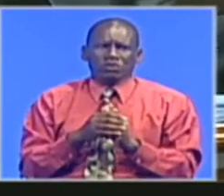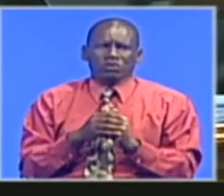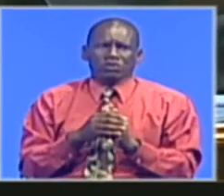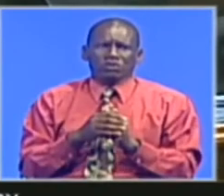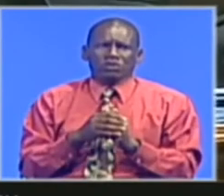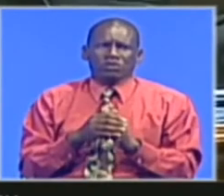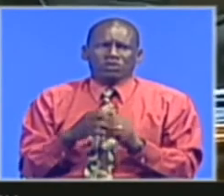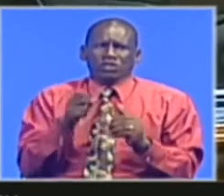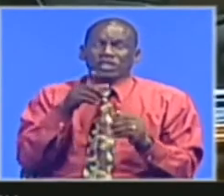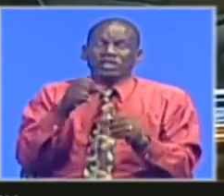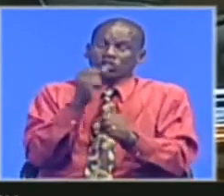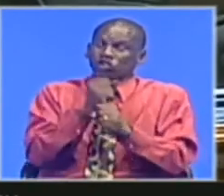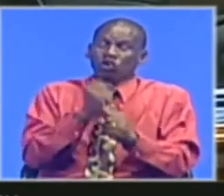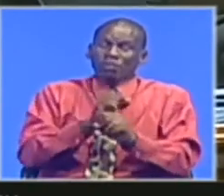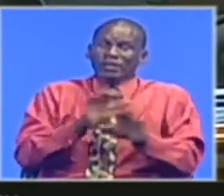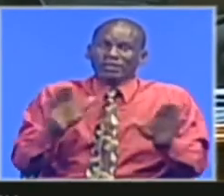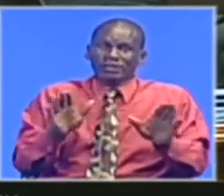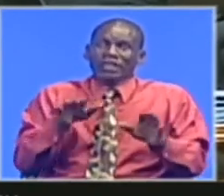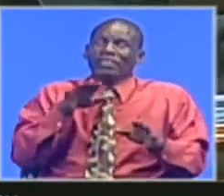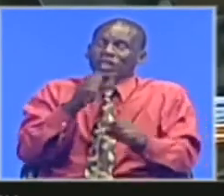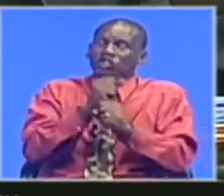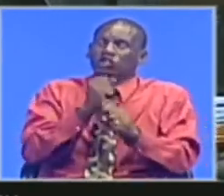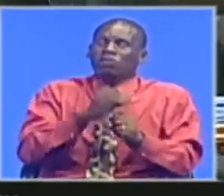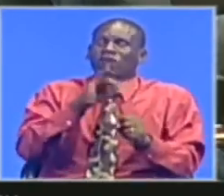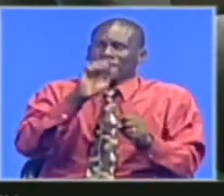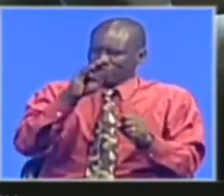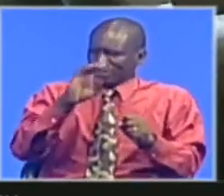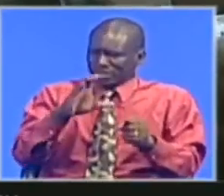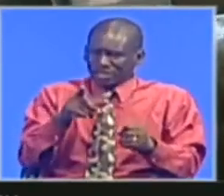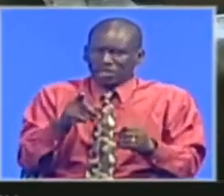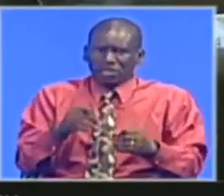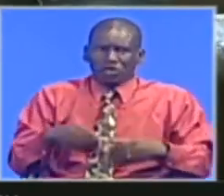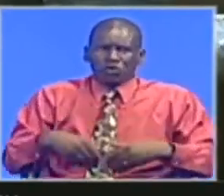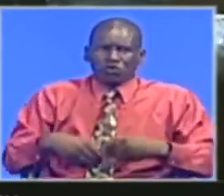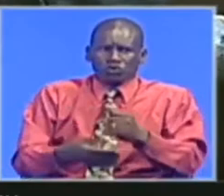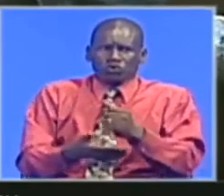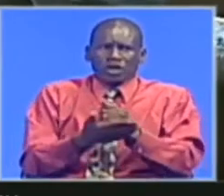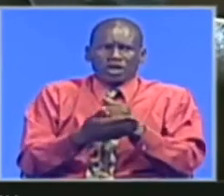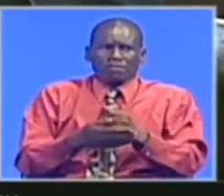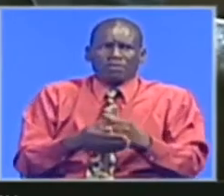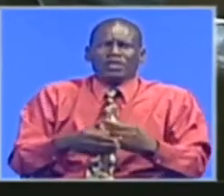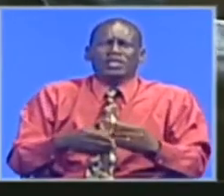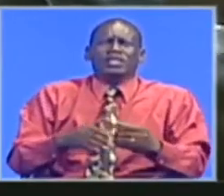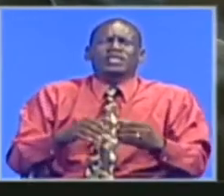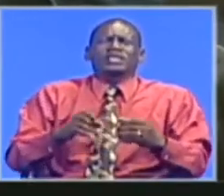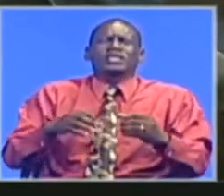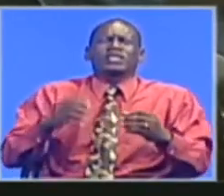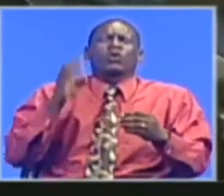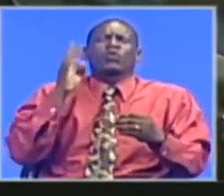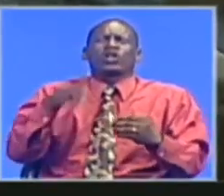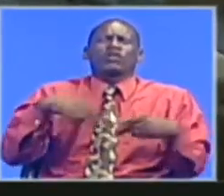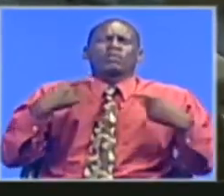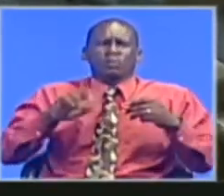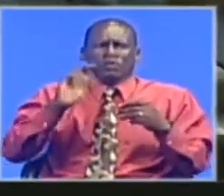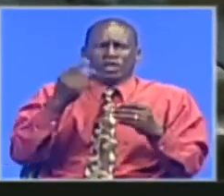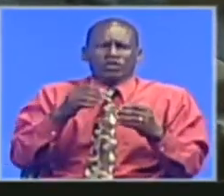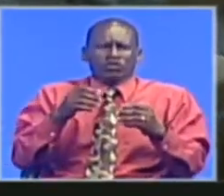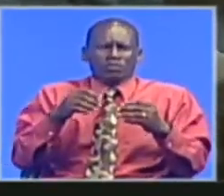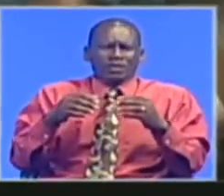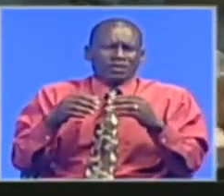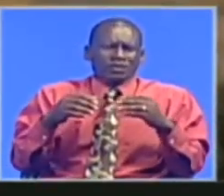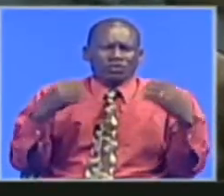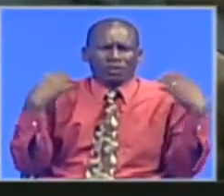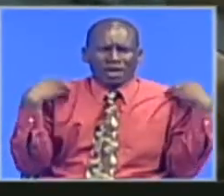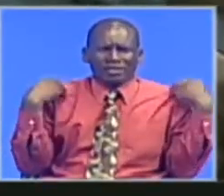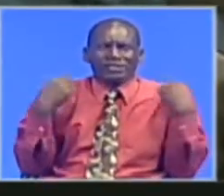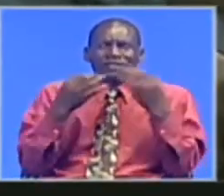Its job was to facilitate the sovereign will of the people of Kenya to be exercised in